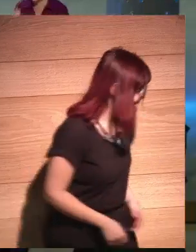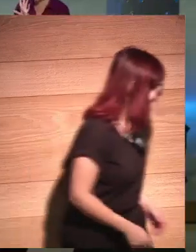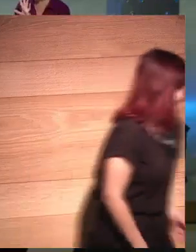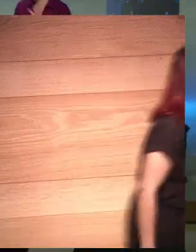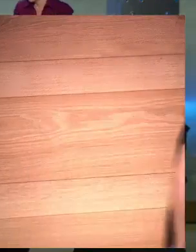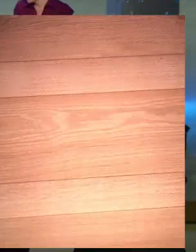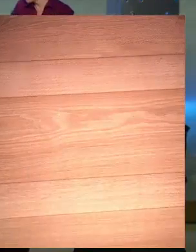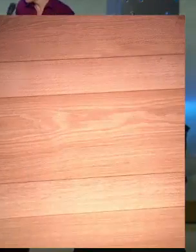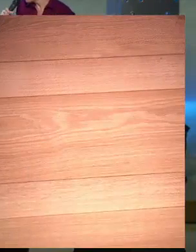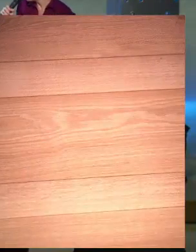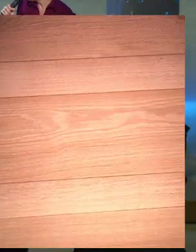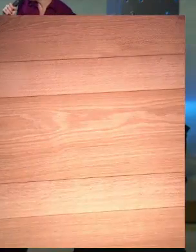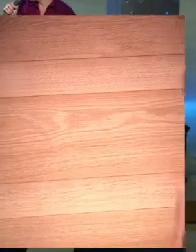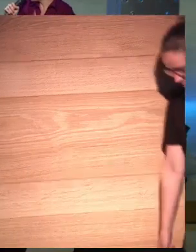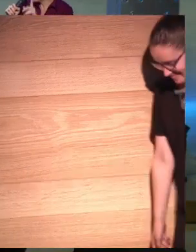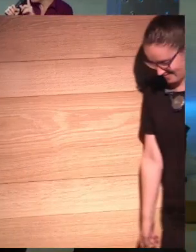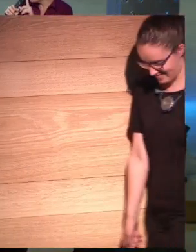institutions.